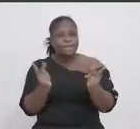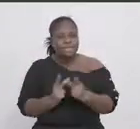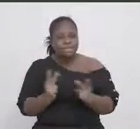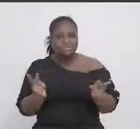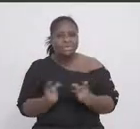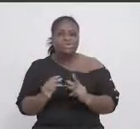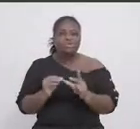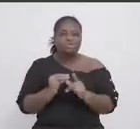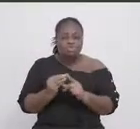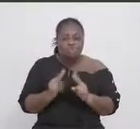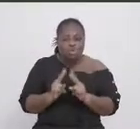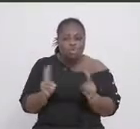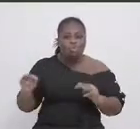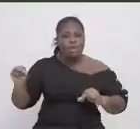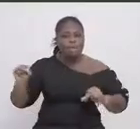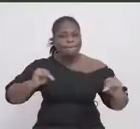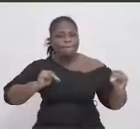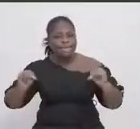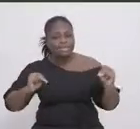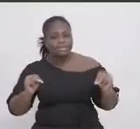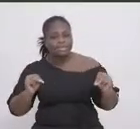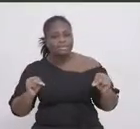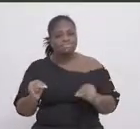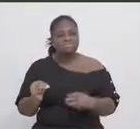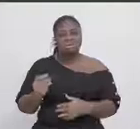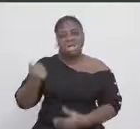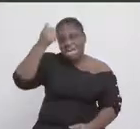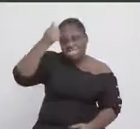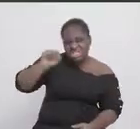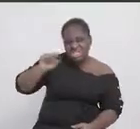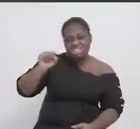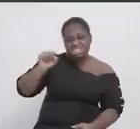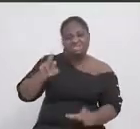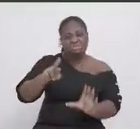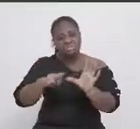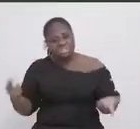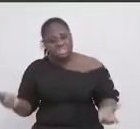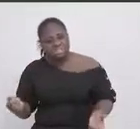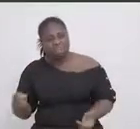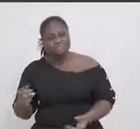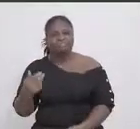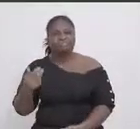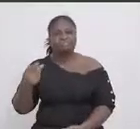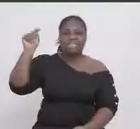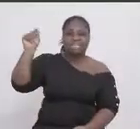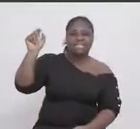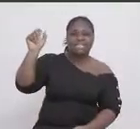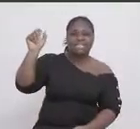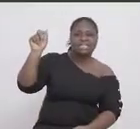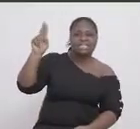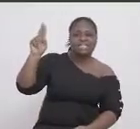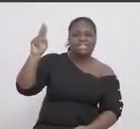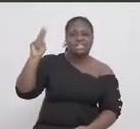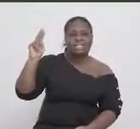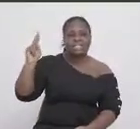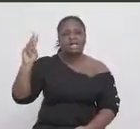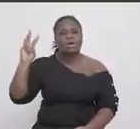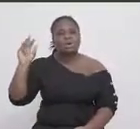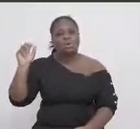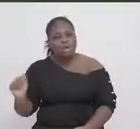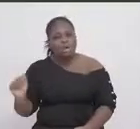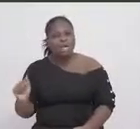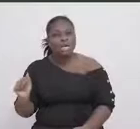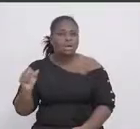are managing from Ashanti region in Jamase, Takwa. We are in the Western